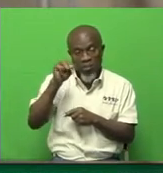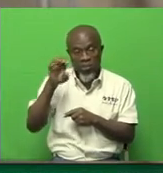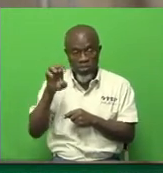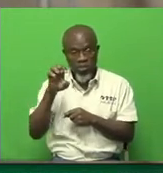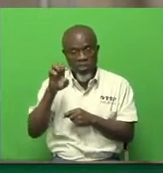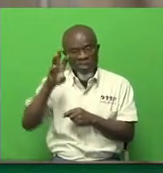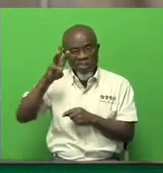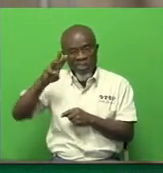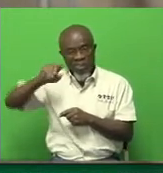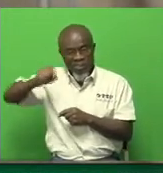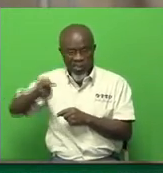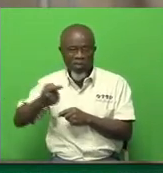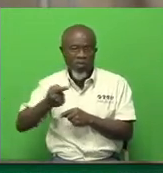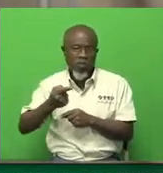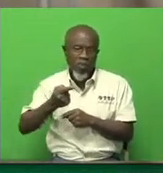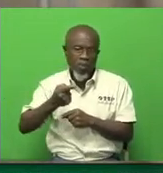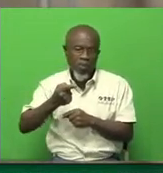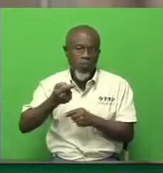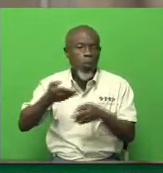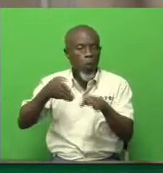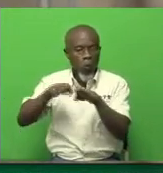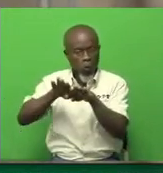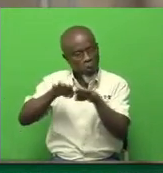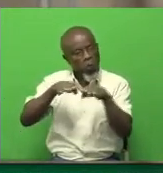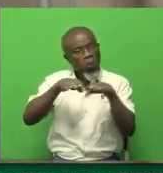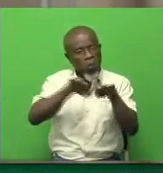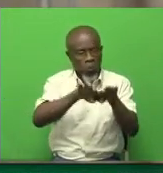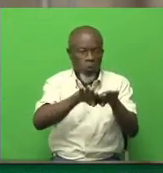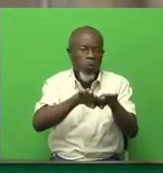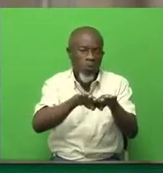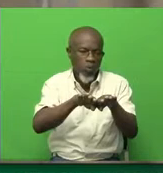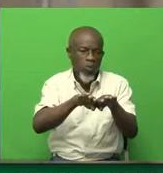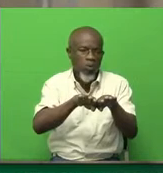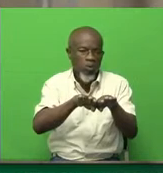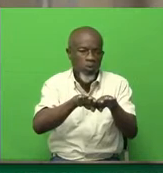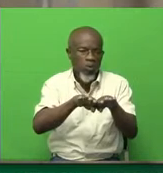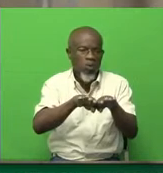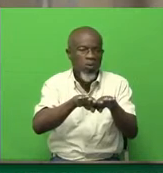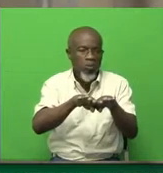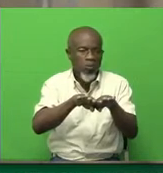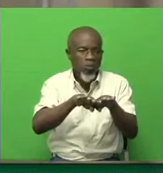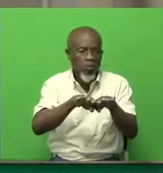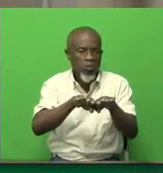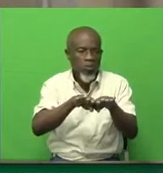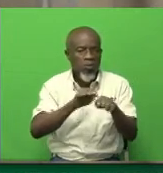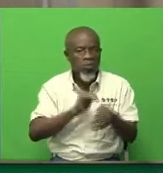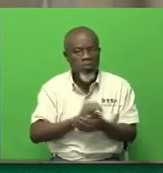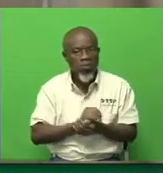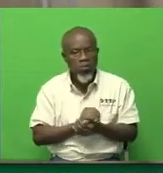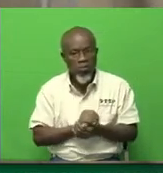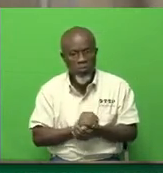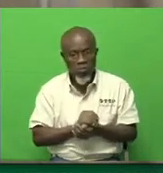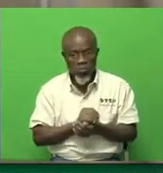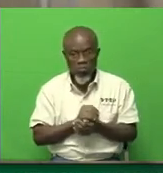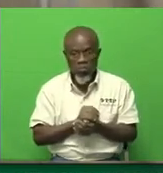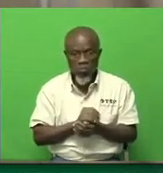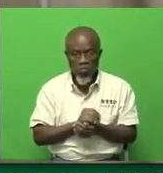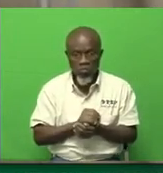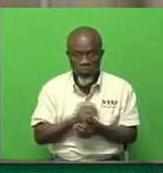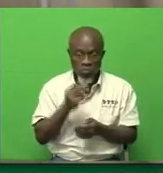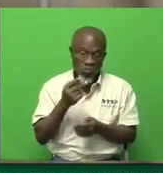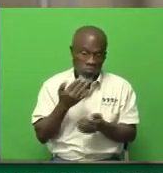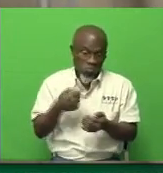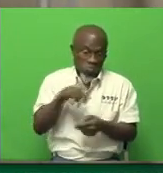six thousand of those were closing down Mr Deputy speaker we have